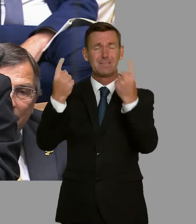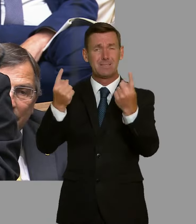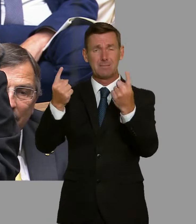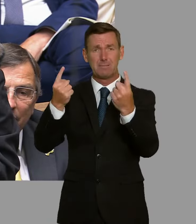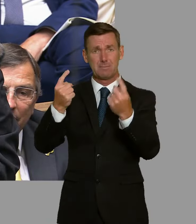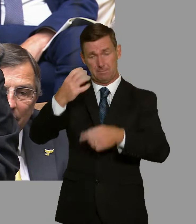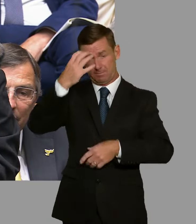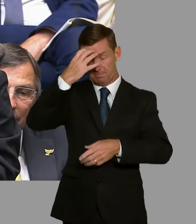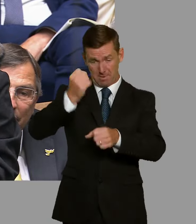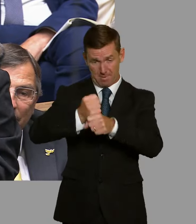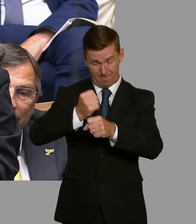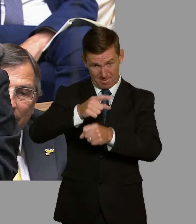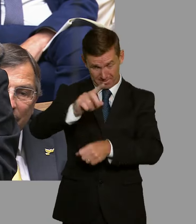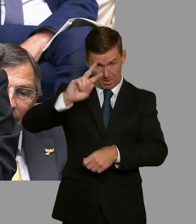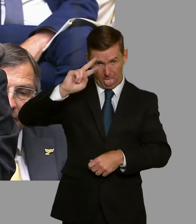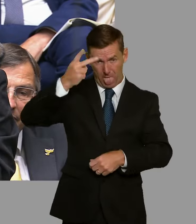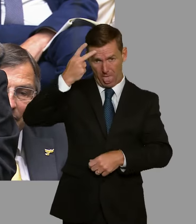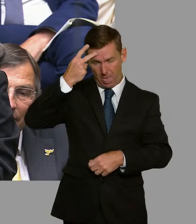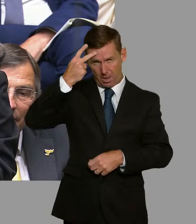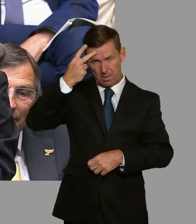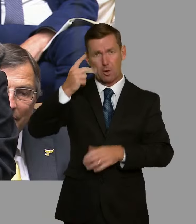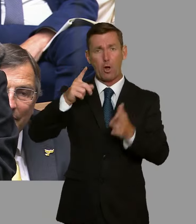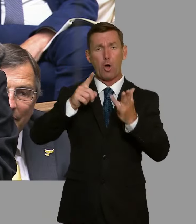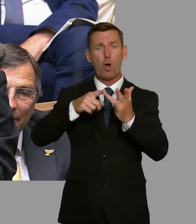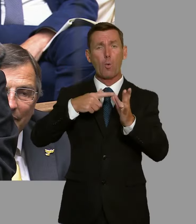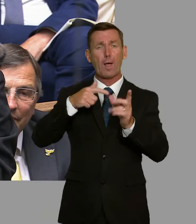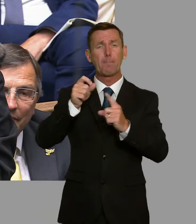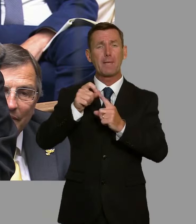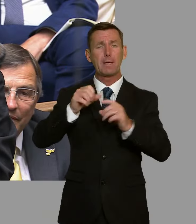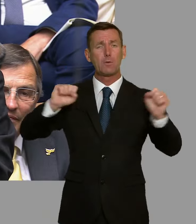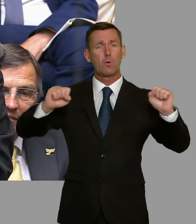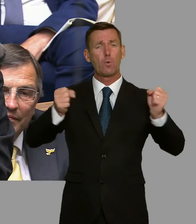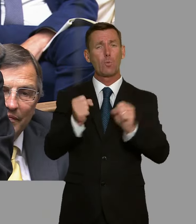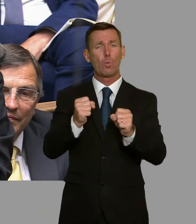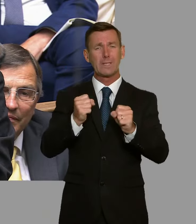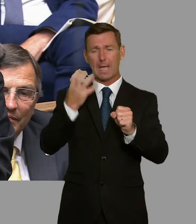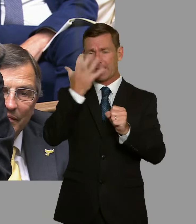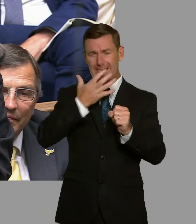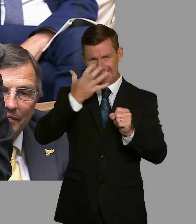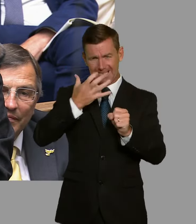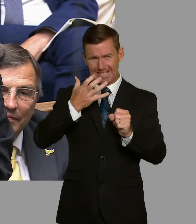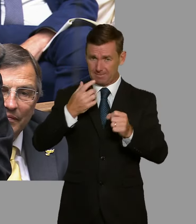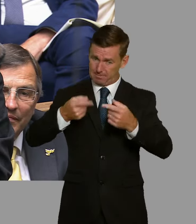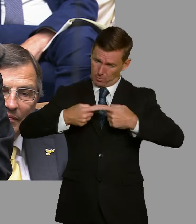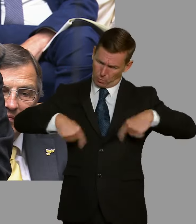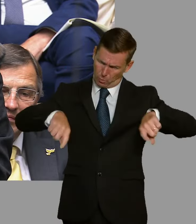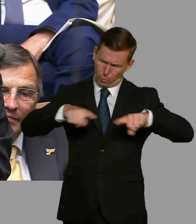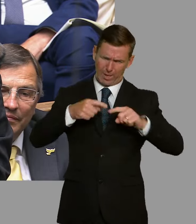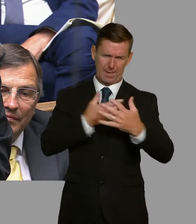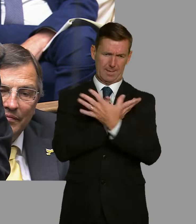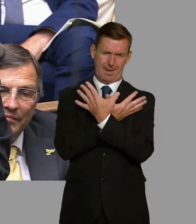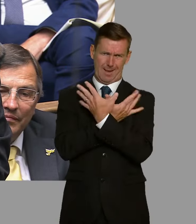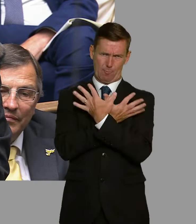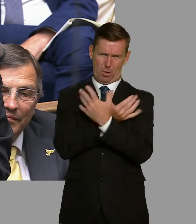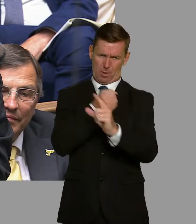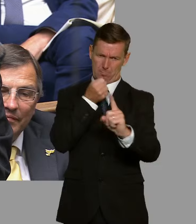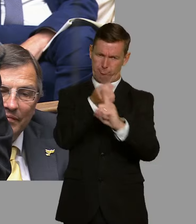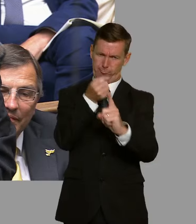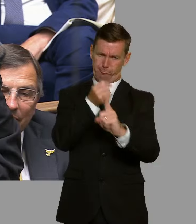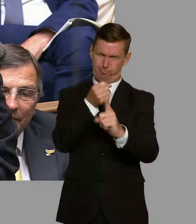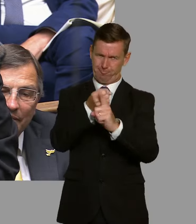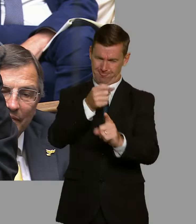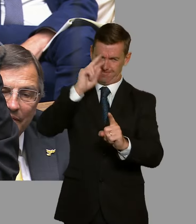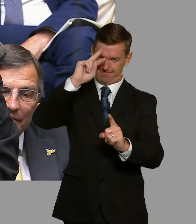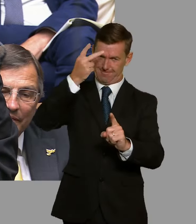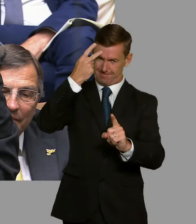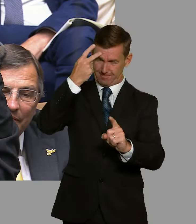Liberal Democrat benches. So when will the Prime Minister offer relief to care providers and other small businesses and